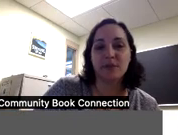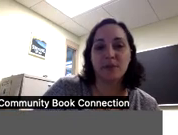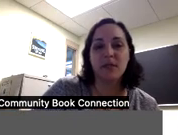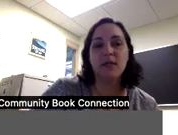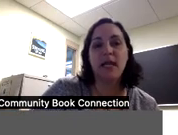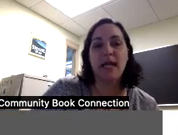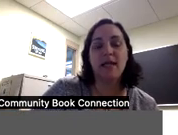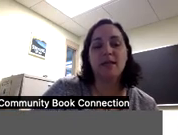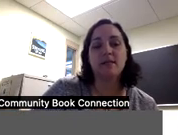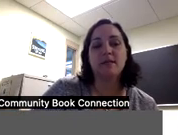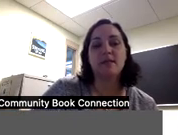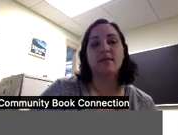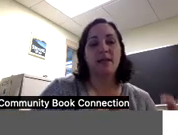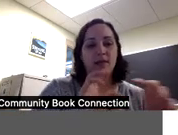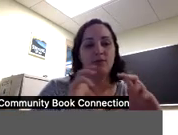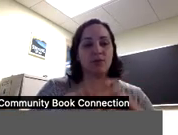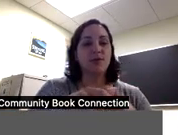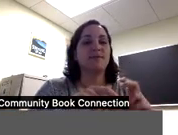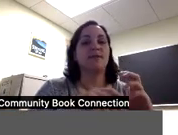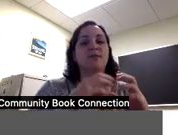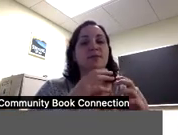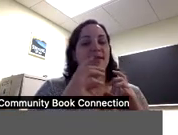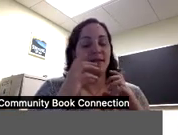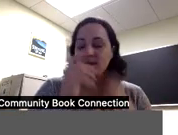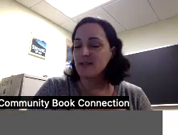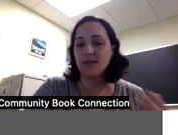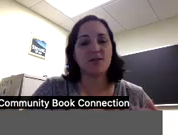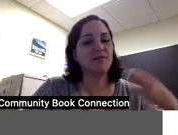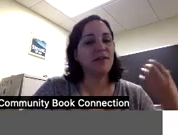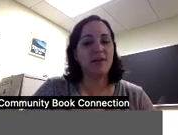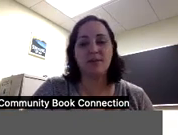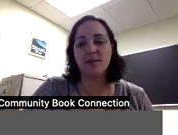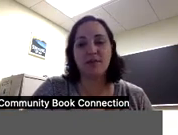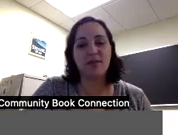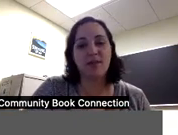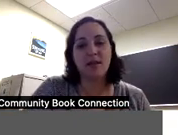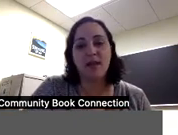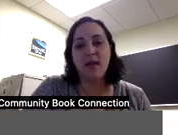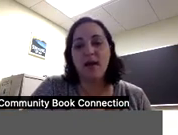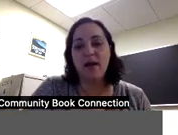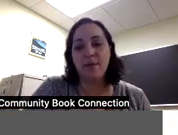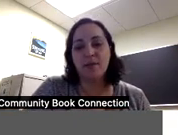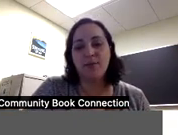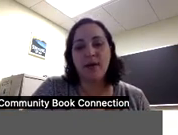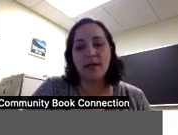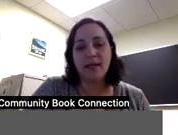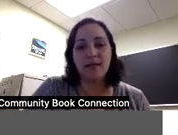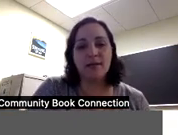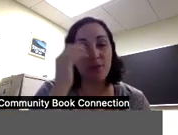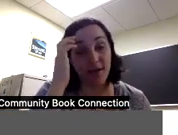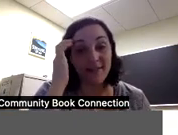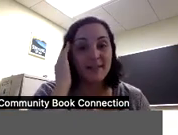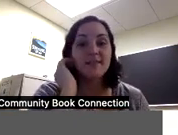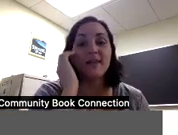and sperm. And they can do this, but they do this again once a year. So it's very specific